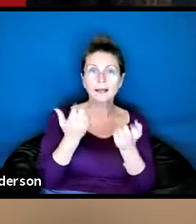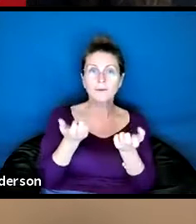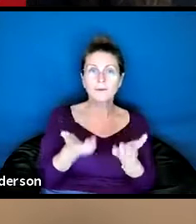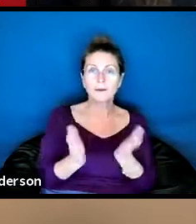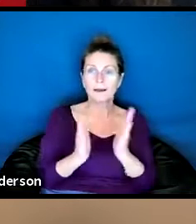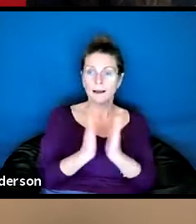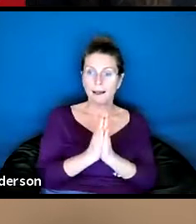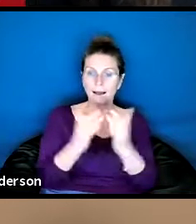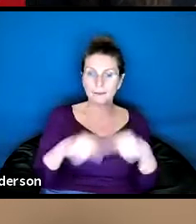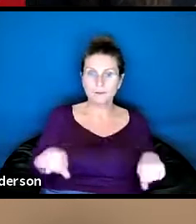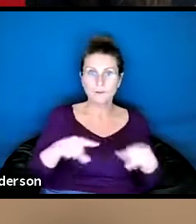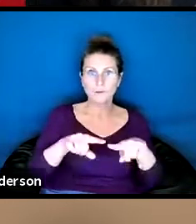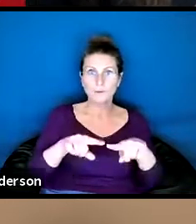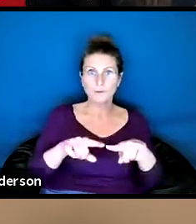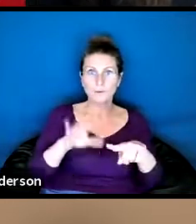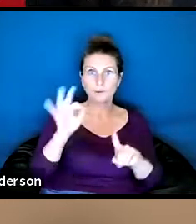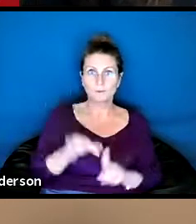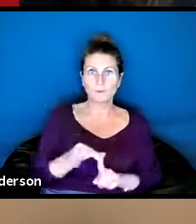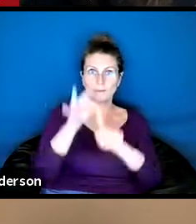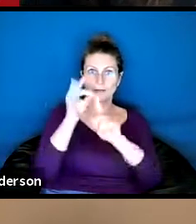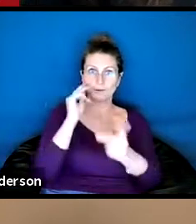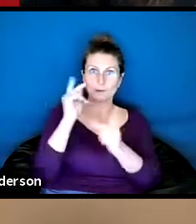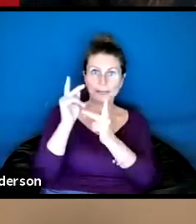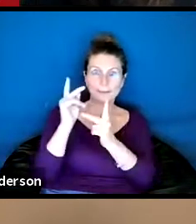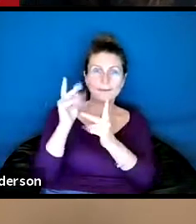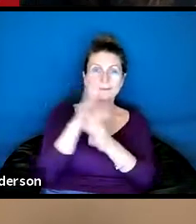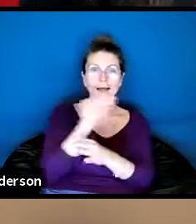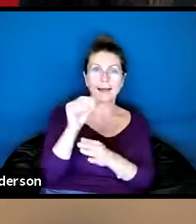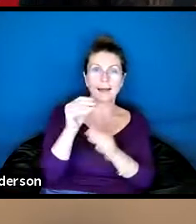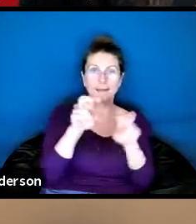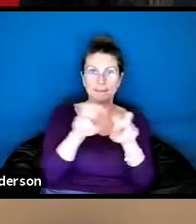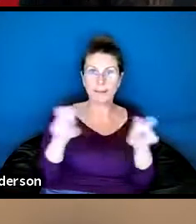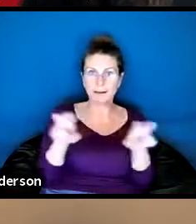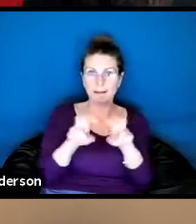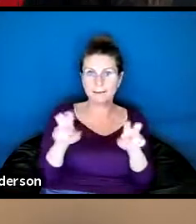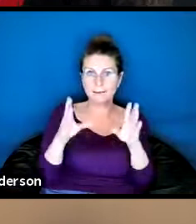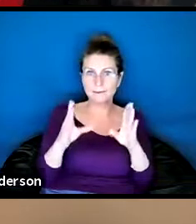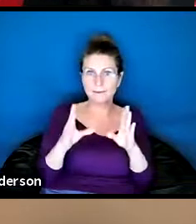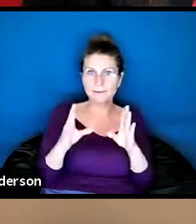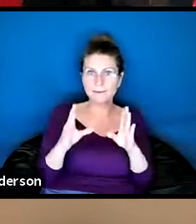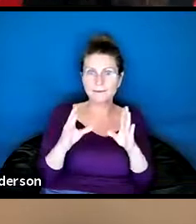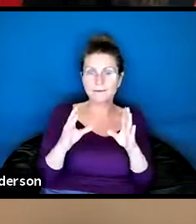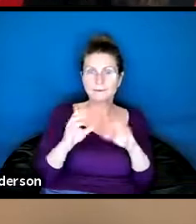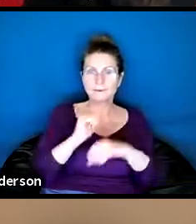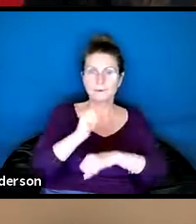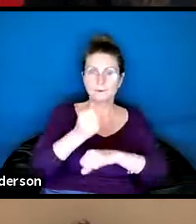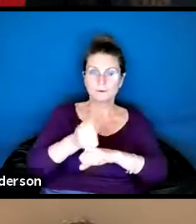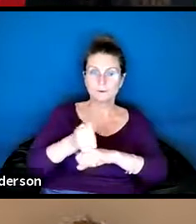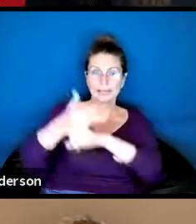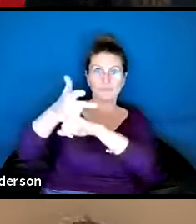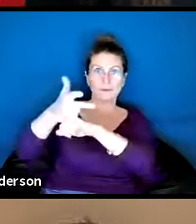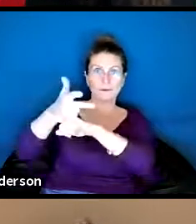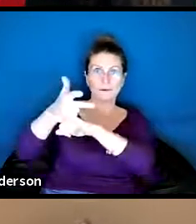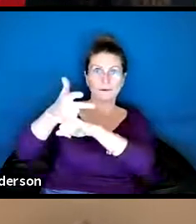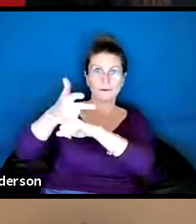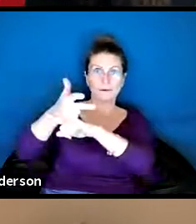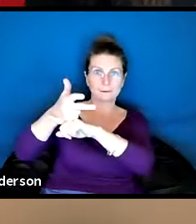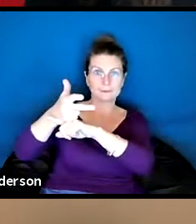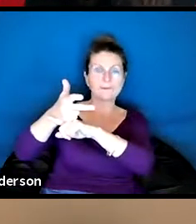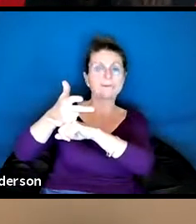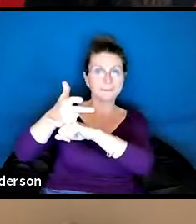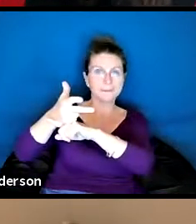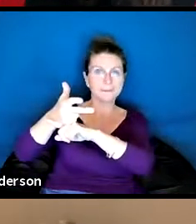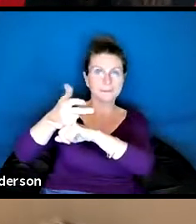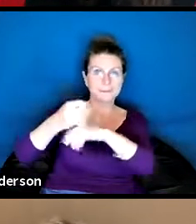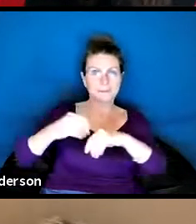invite all of our special guests and panelists to activate your cameras